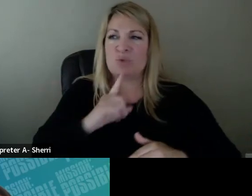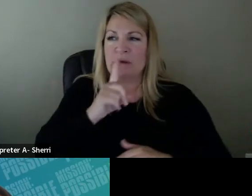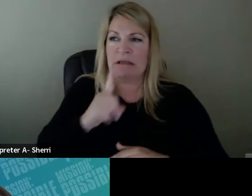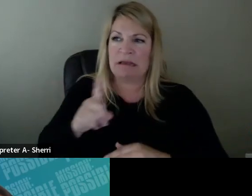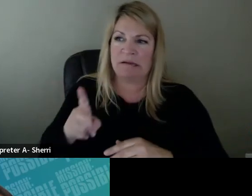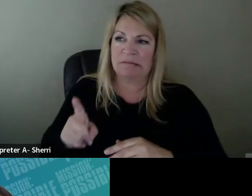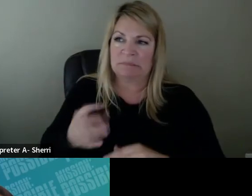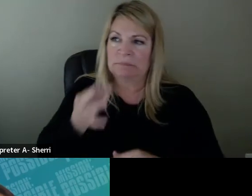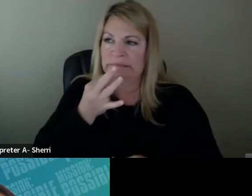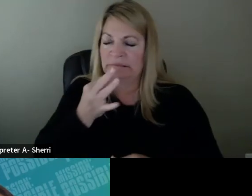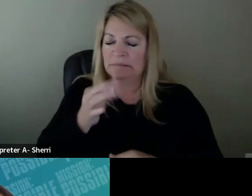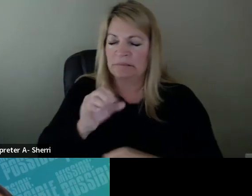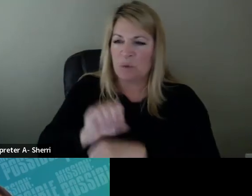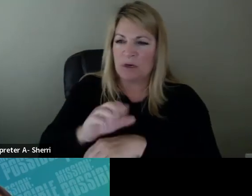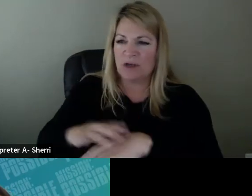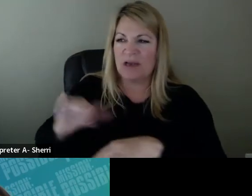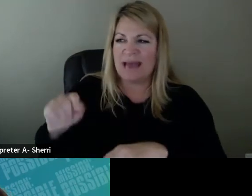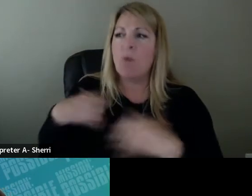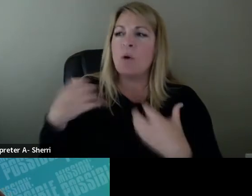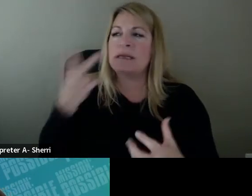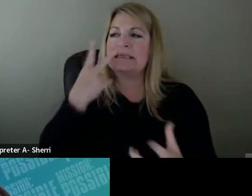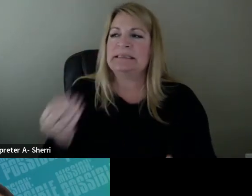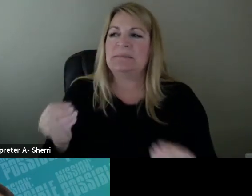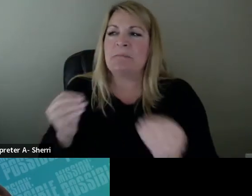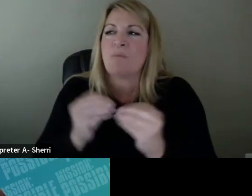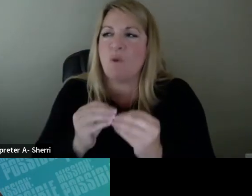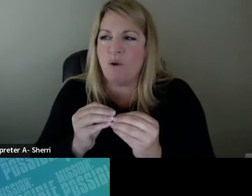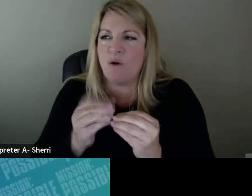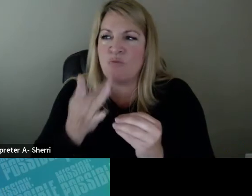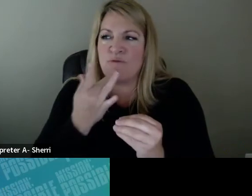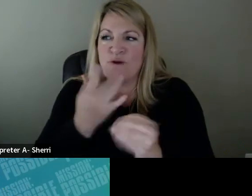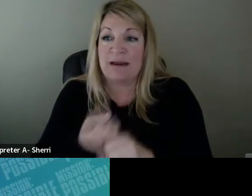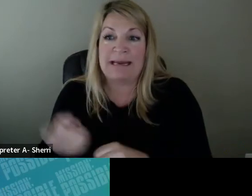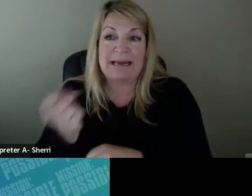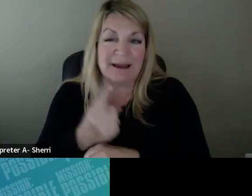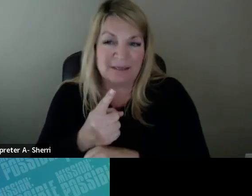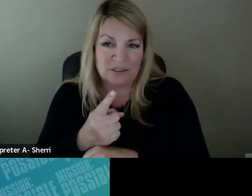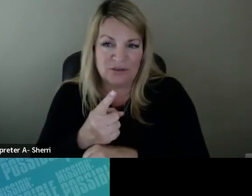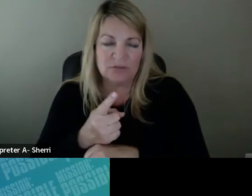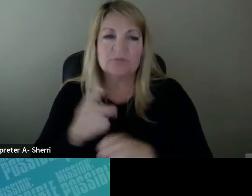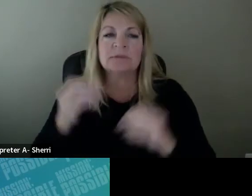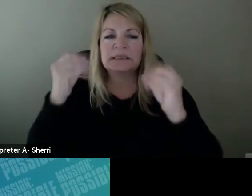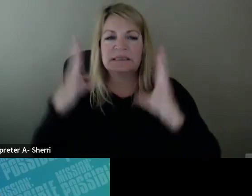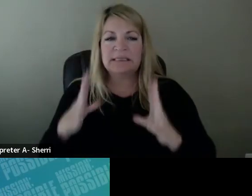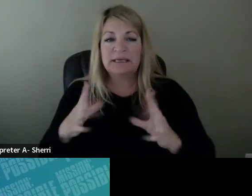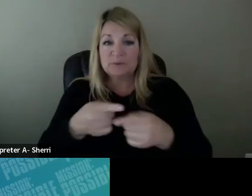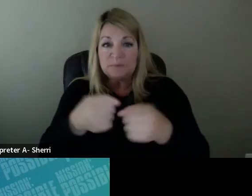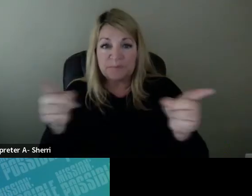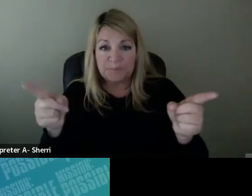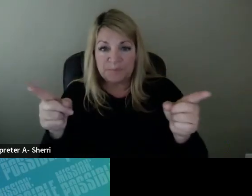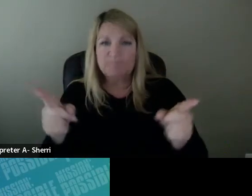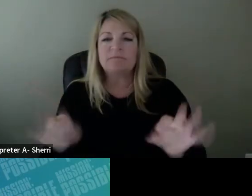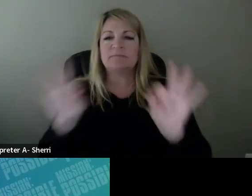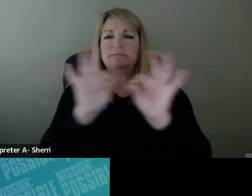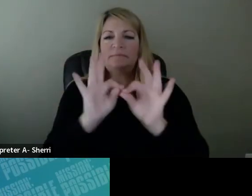that really we would like to see more of next school year. And for teachers out there, it is important